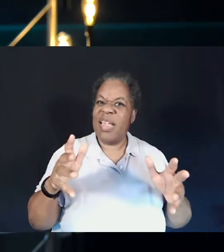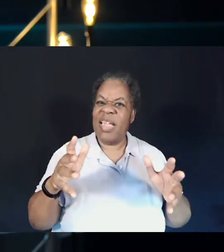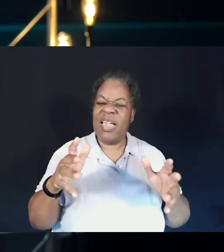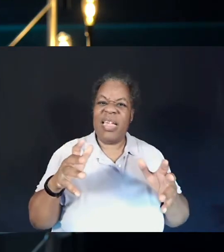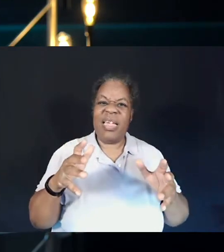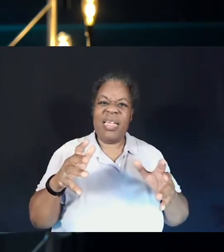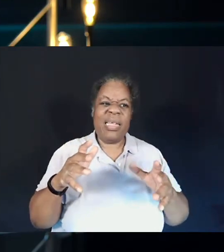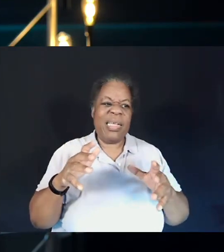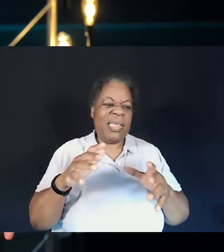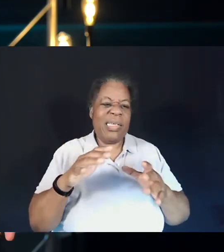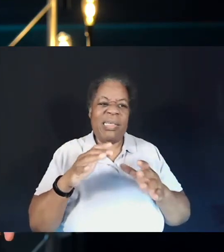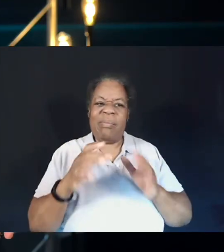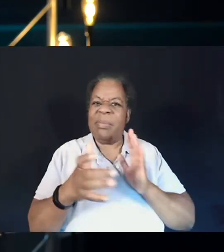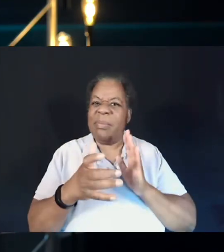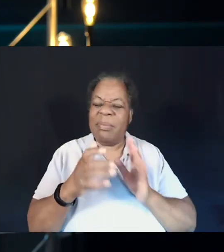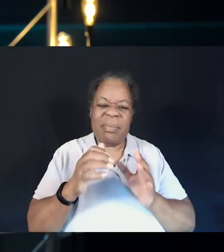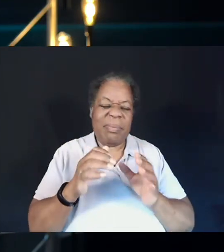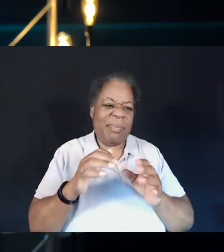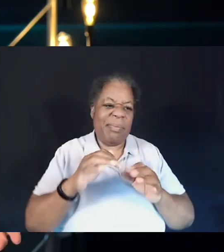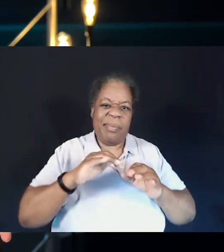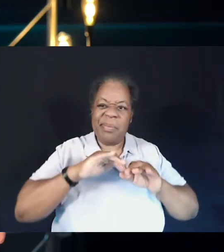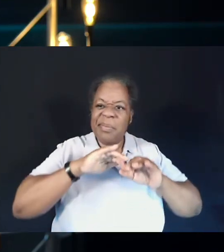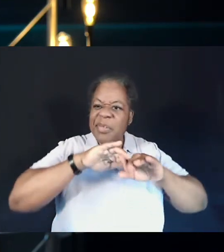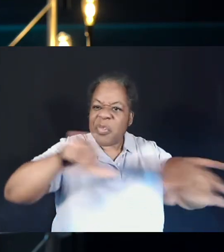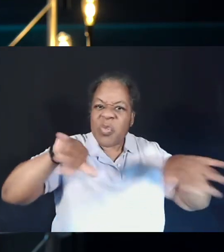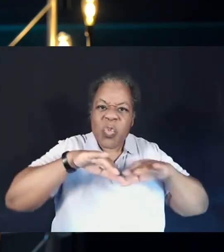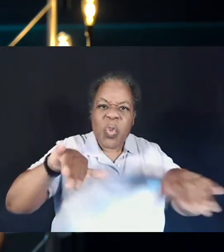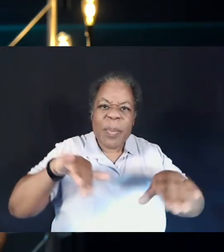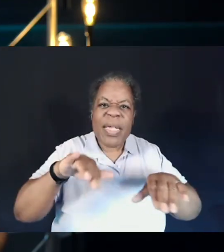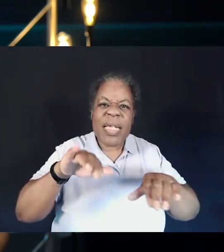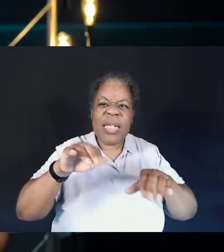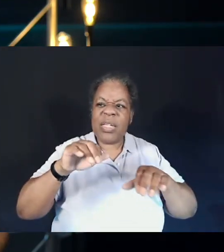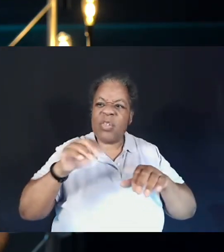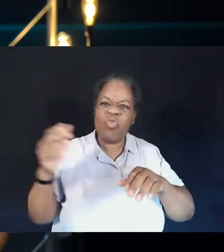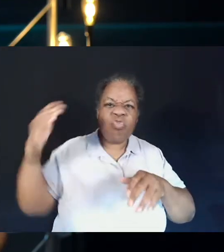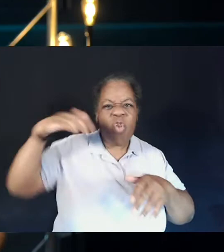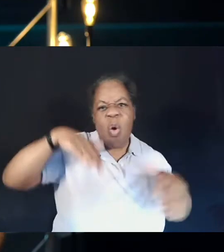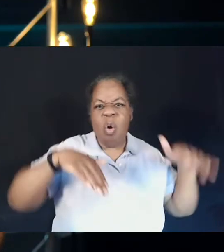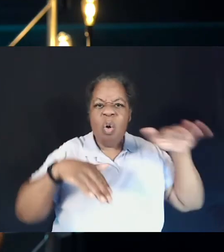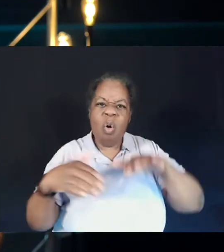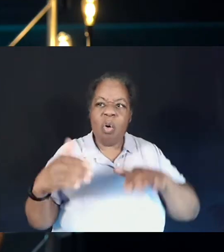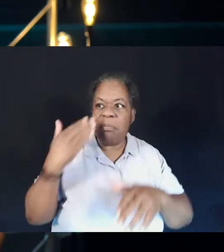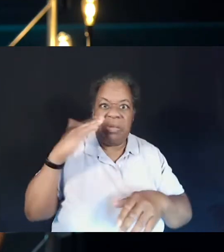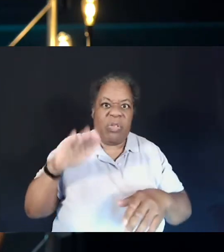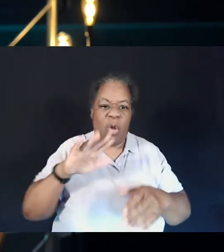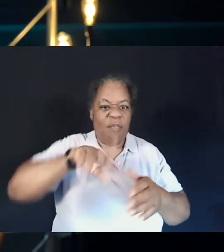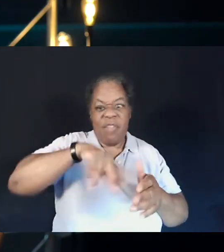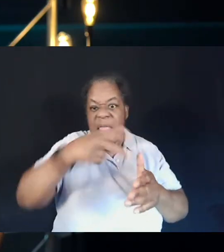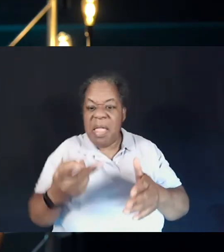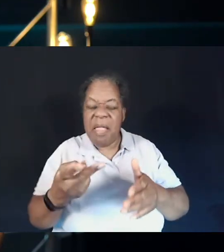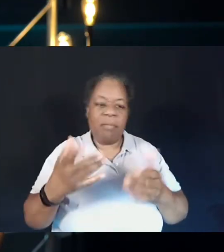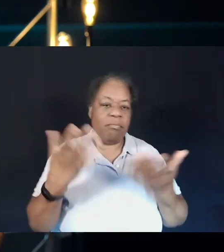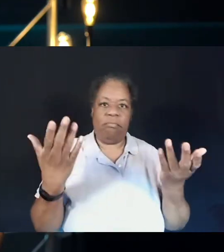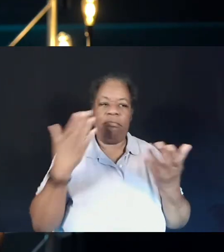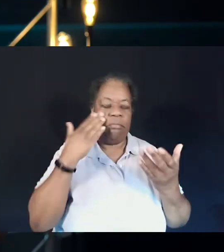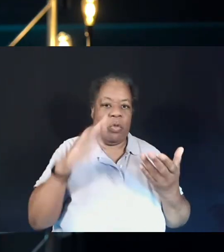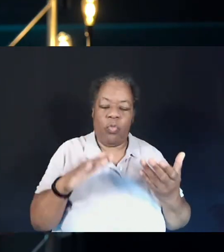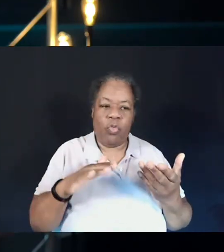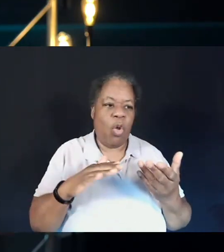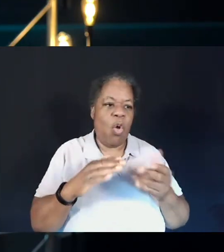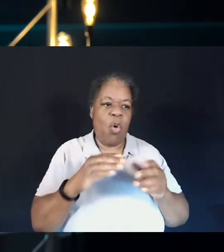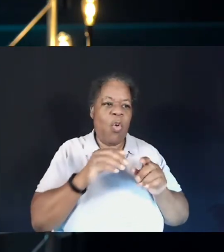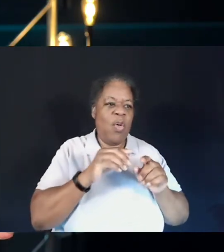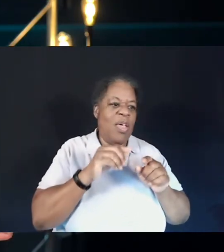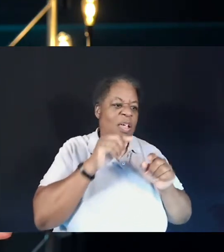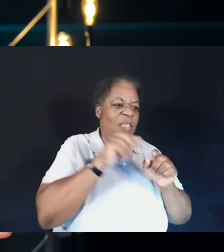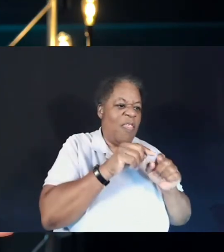different swimming strokes were called. I couldn't do a flip turn. I could barely make it from one end of the pool to the other. For